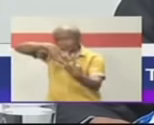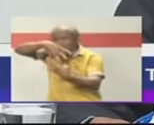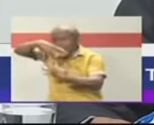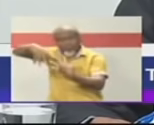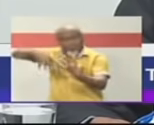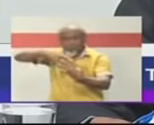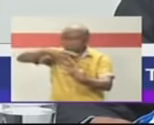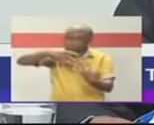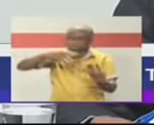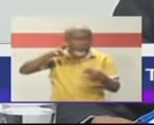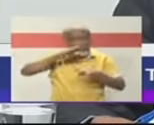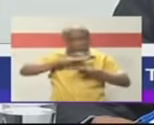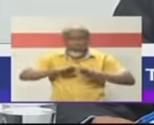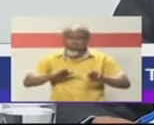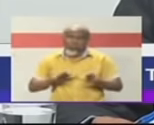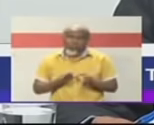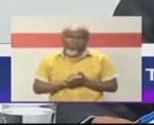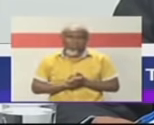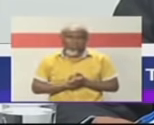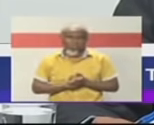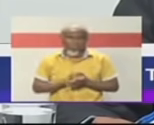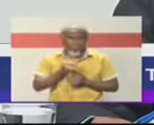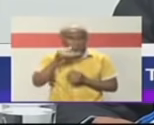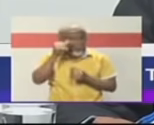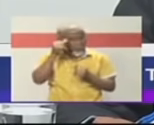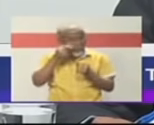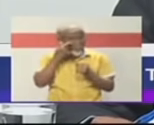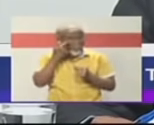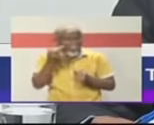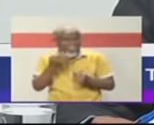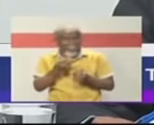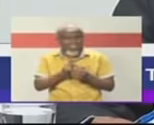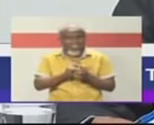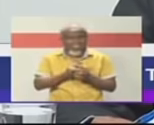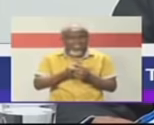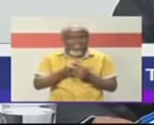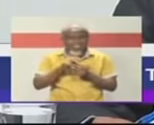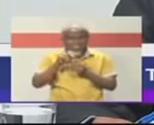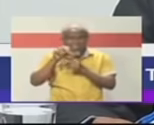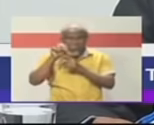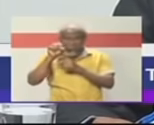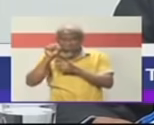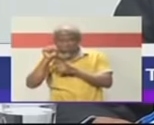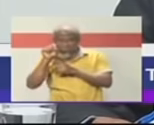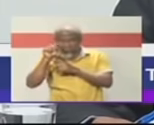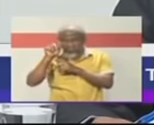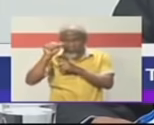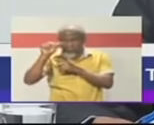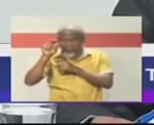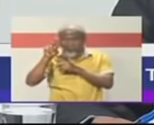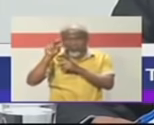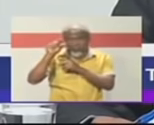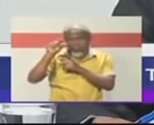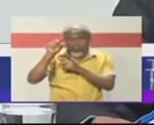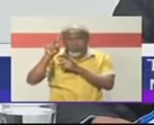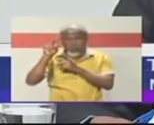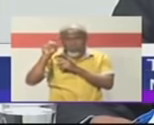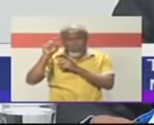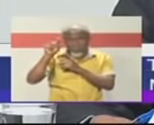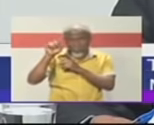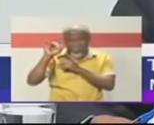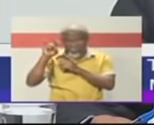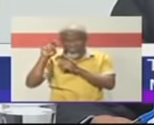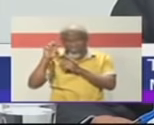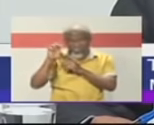and Mayaro, because you see what happens. The tentacles of the virus goes into every community.